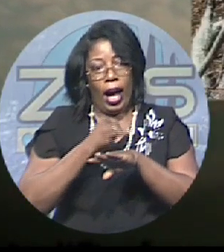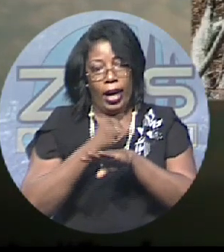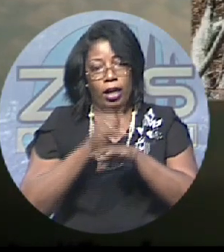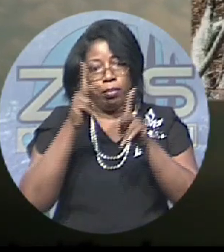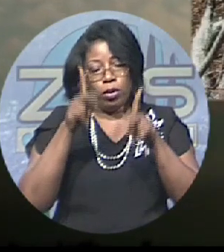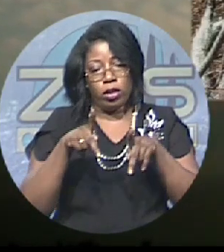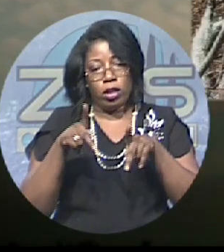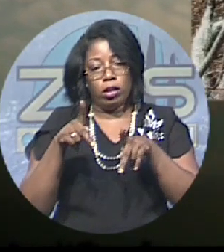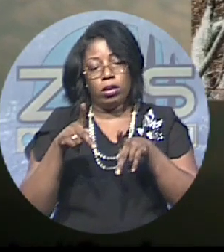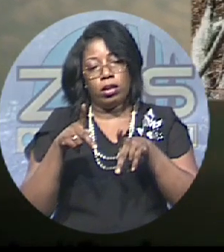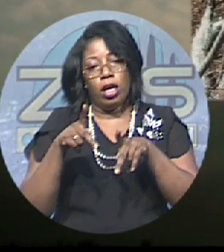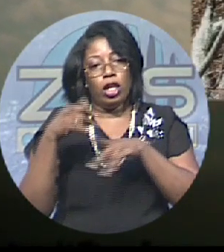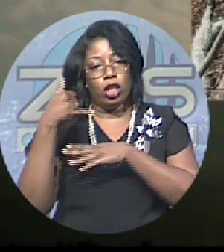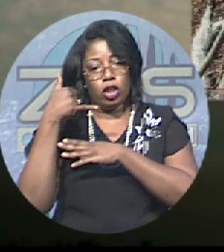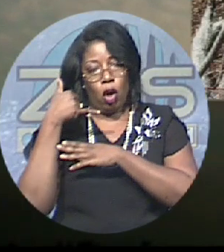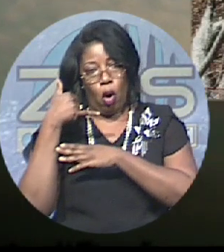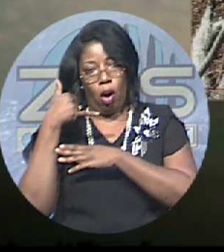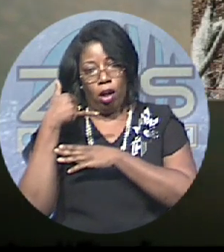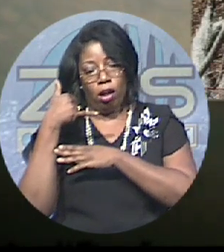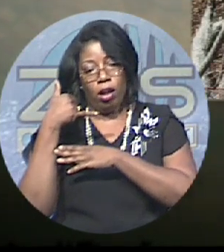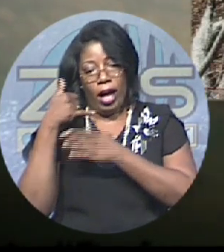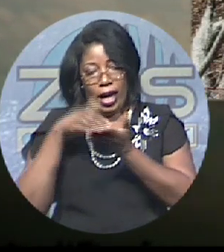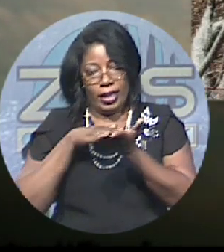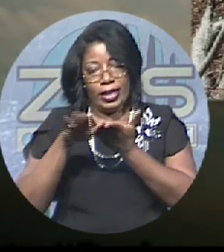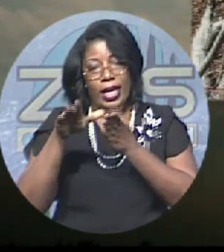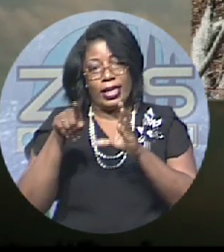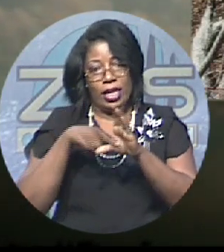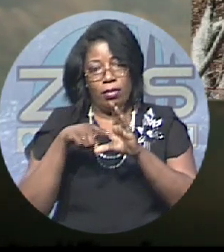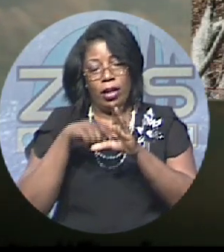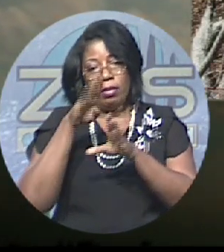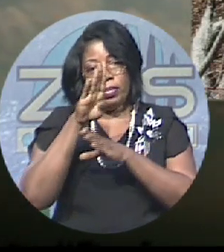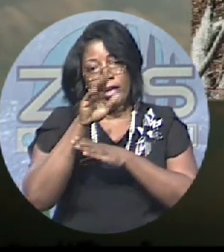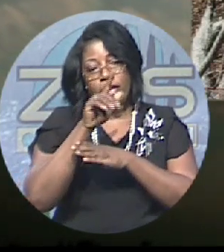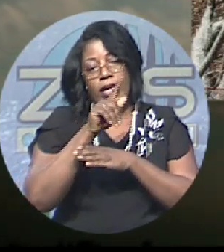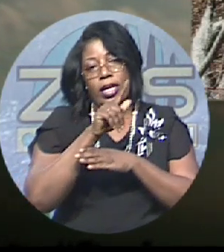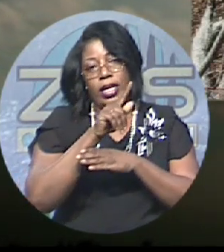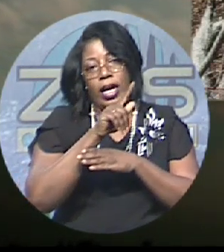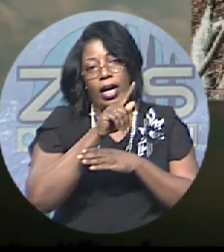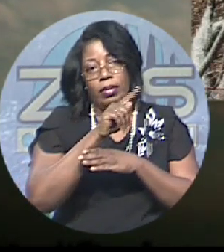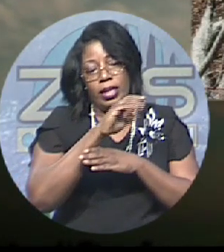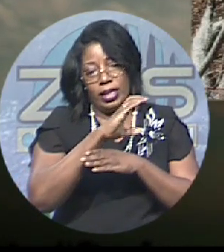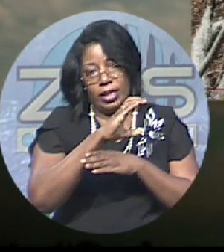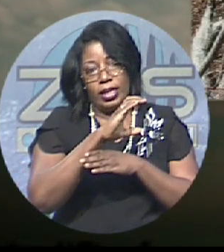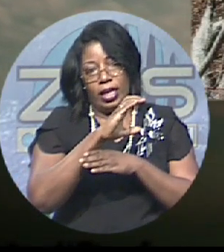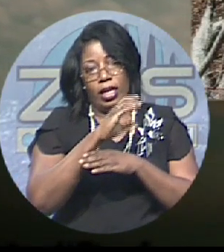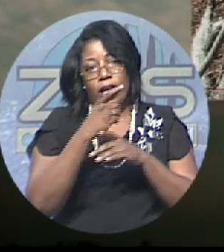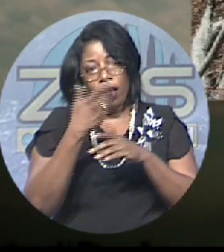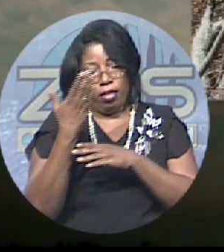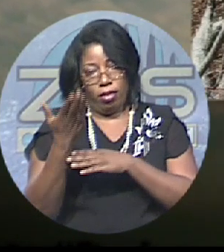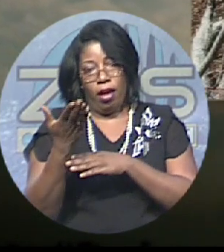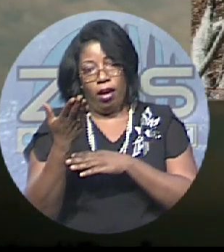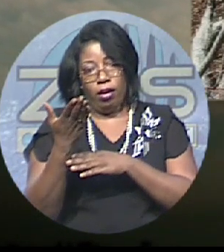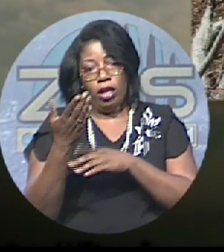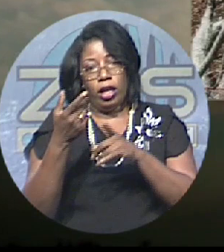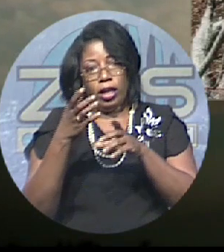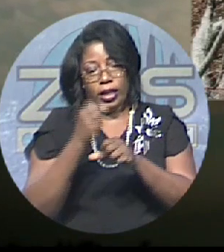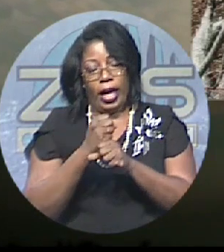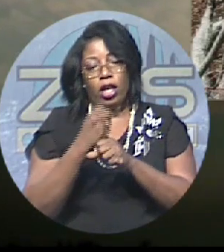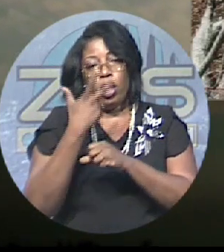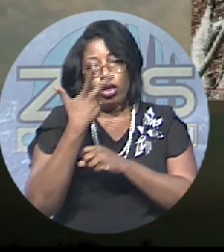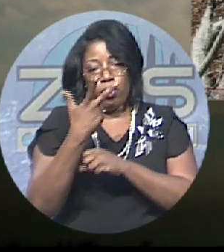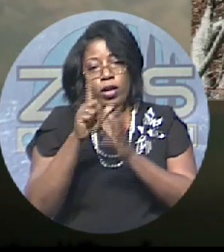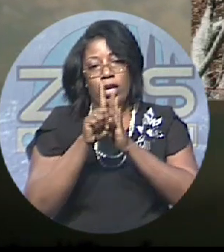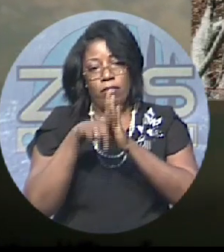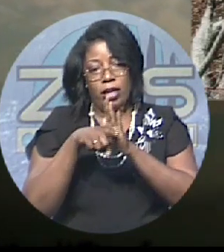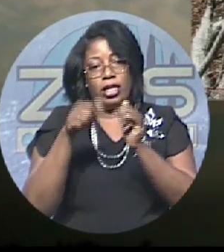customers are able to make telephone calls and send emails from the BTC locations there. Residents will be given 3 minutes each, allowing